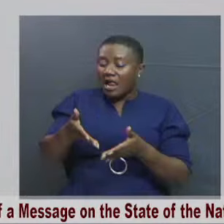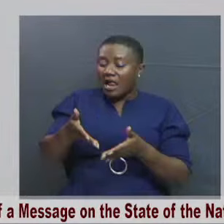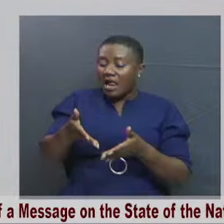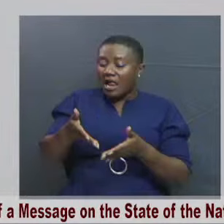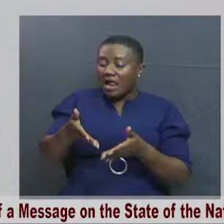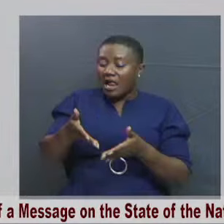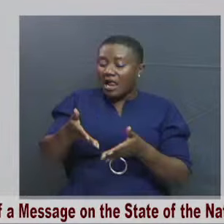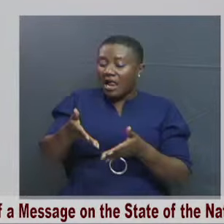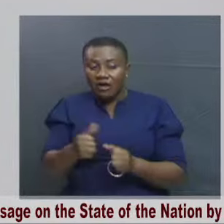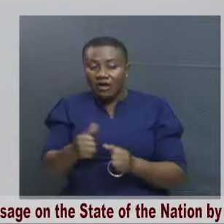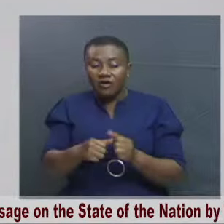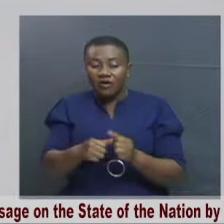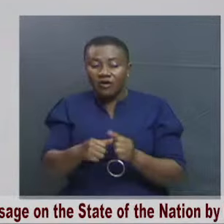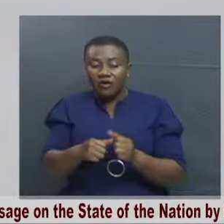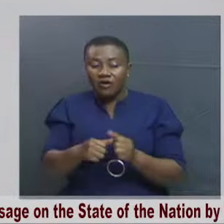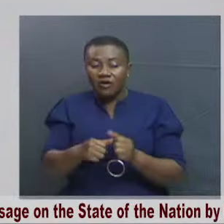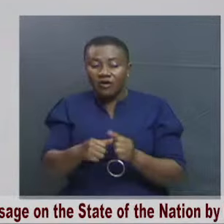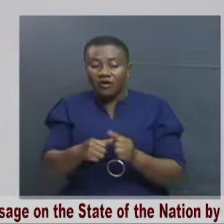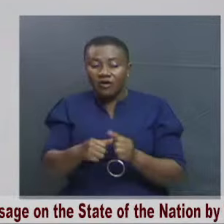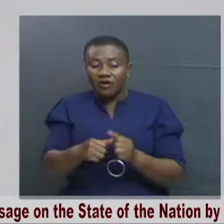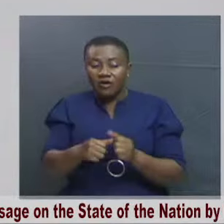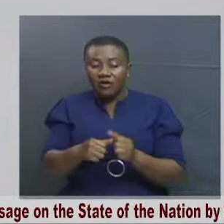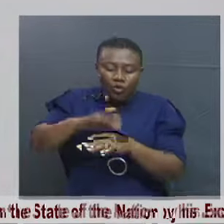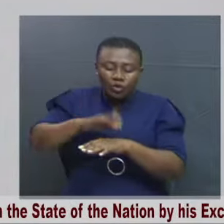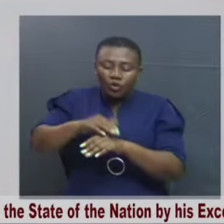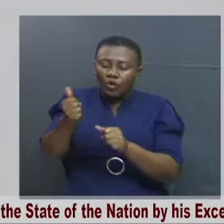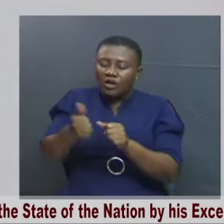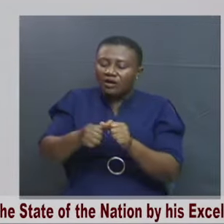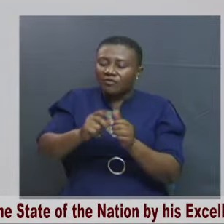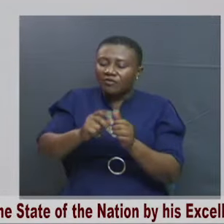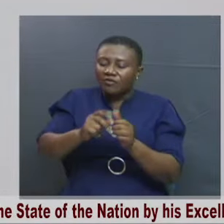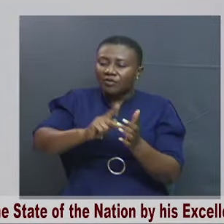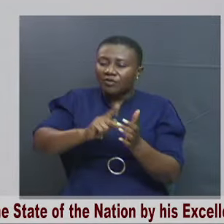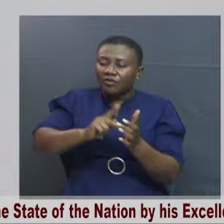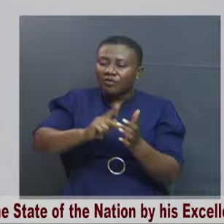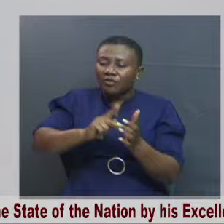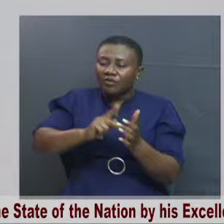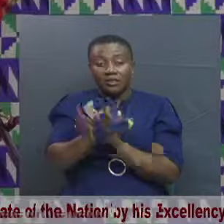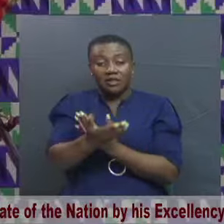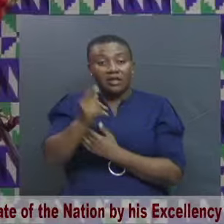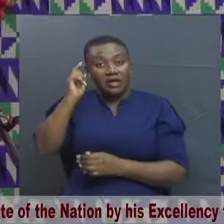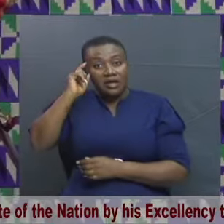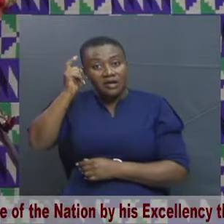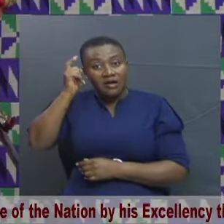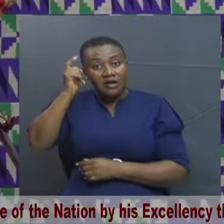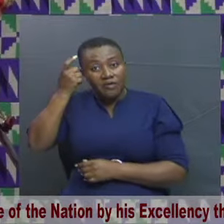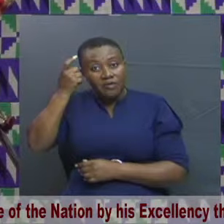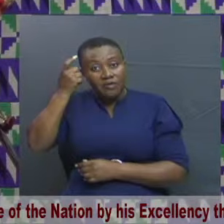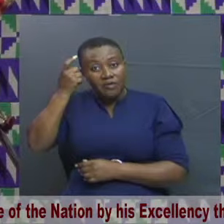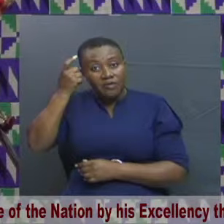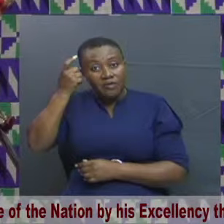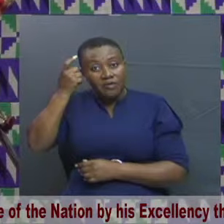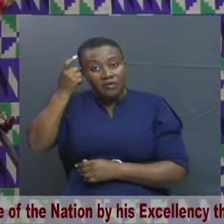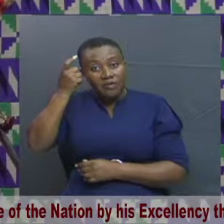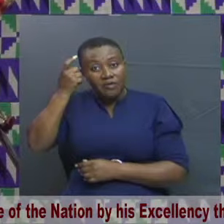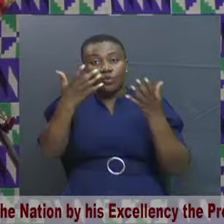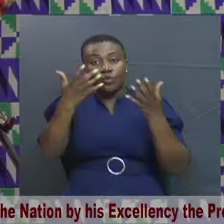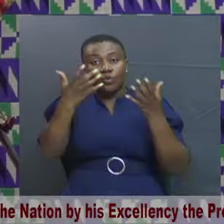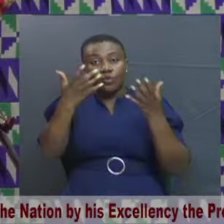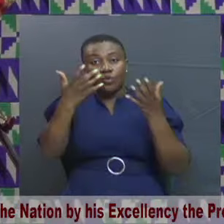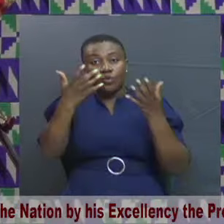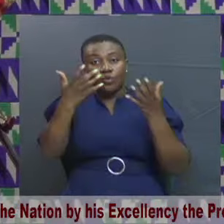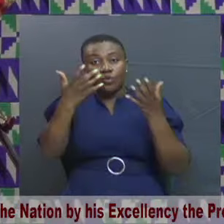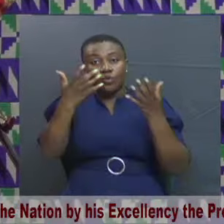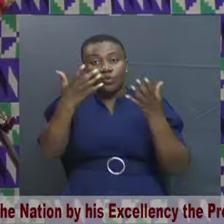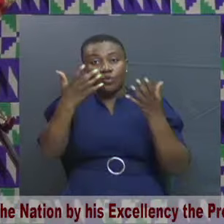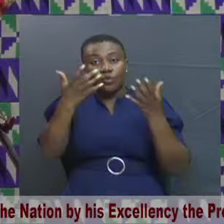anyone to check on every project being undertaken by the government without having to listen to the president's message